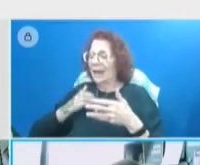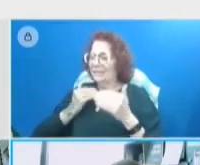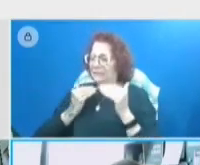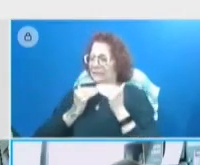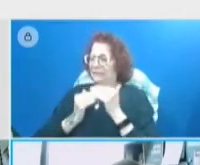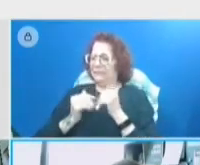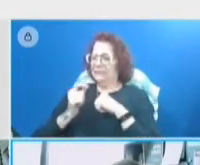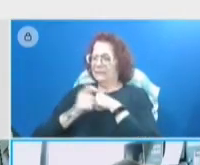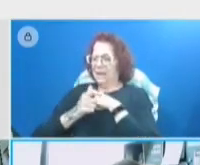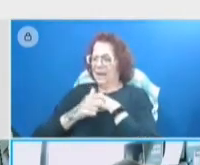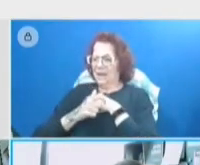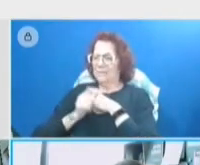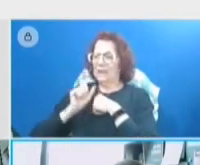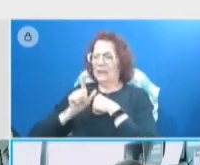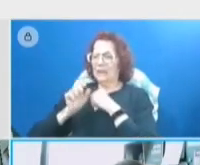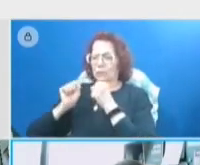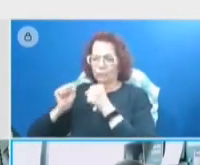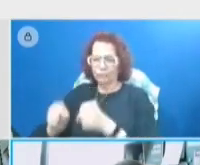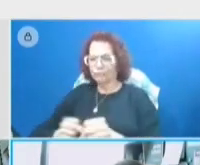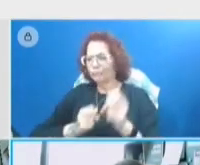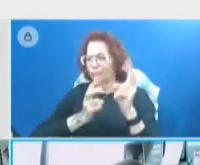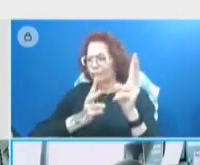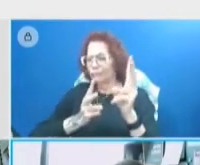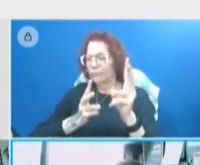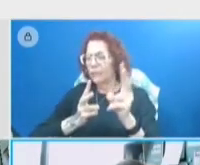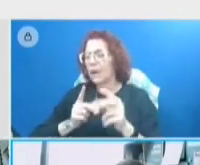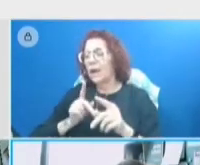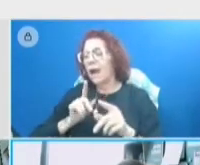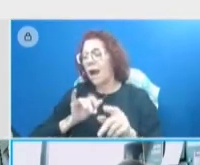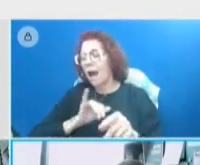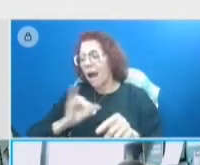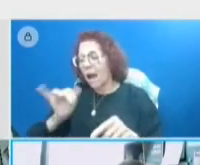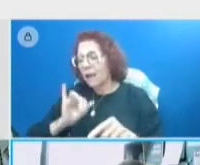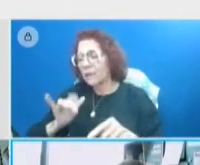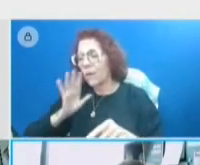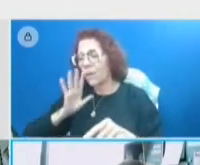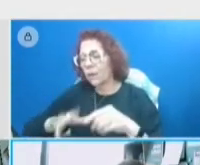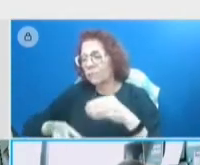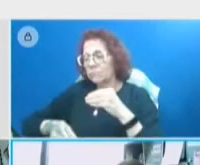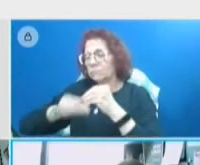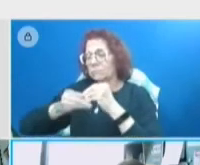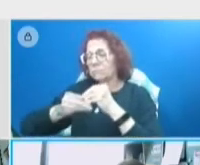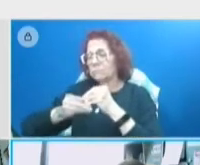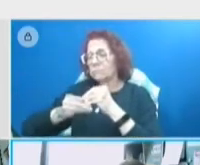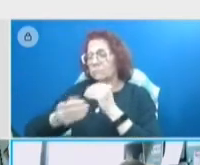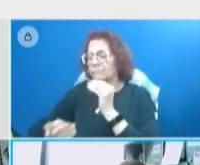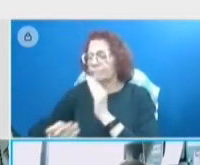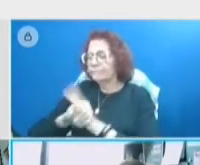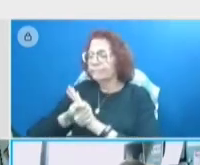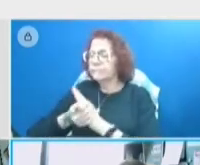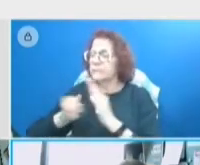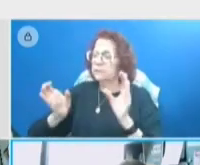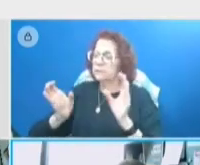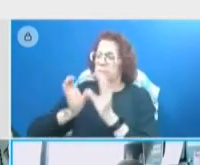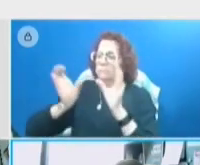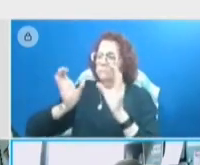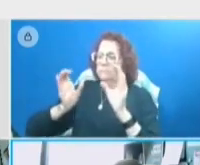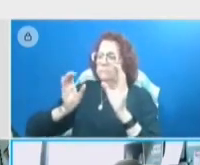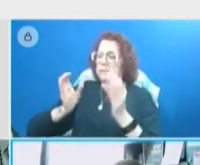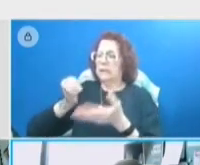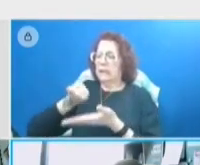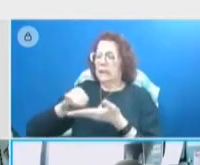we have to make a couple certifications, and one is to certify what equipment individually that is left